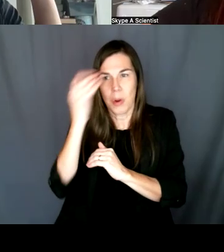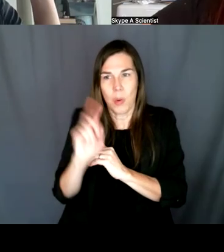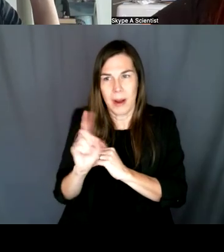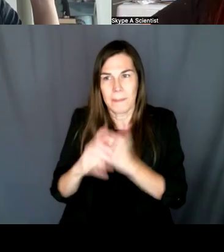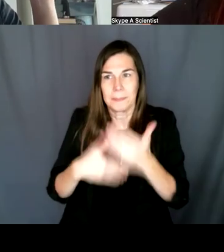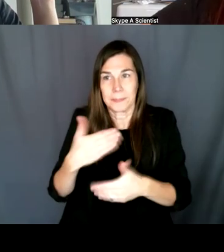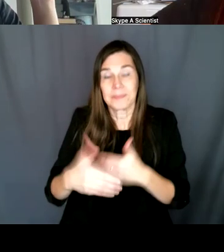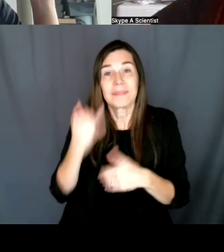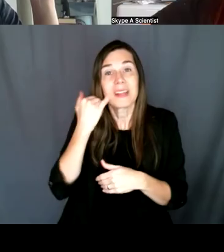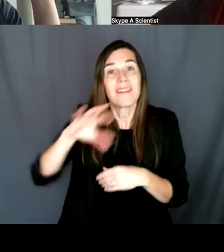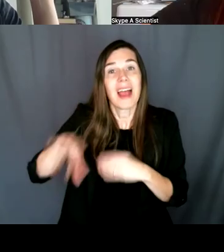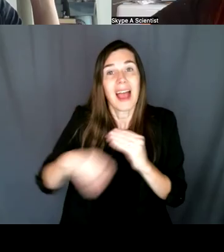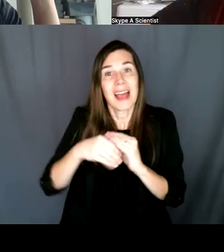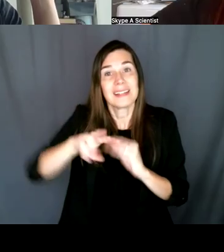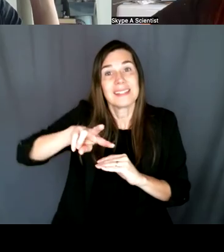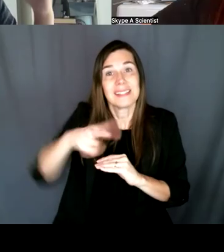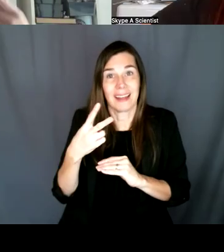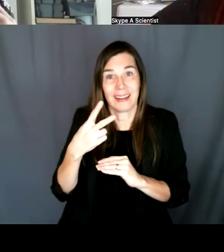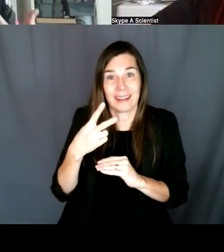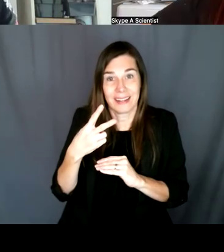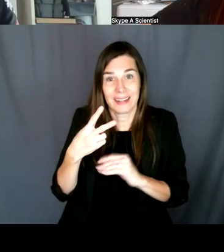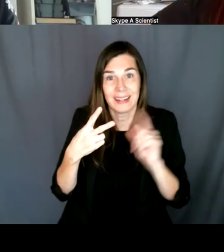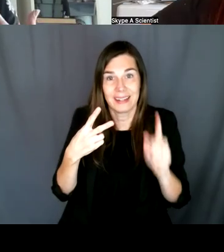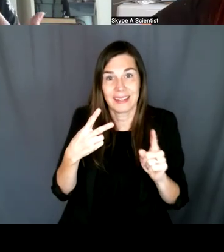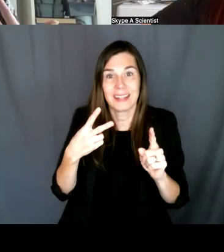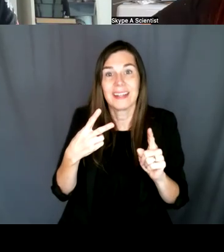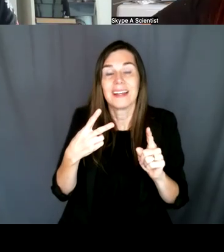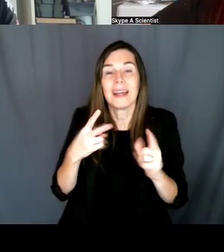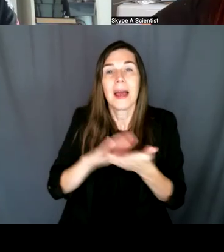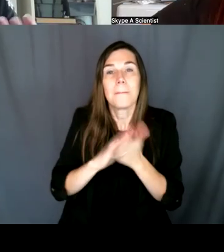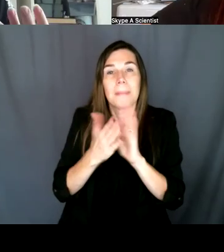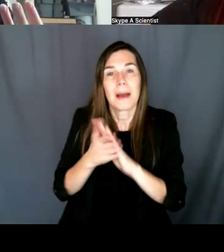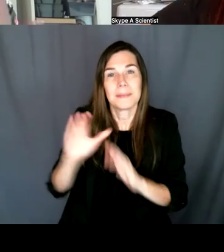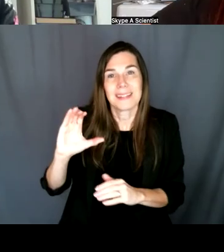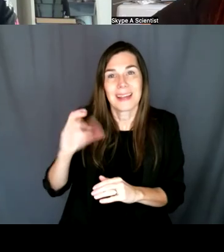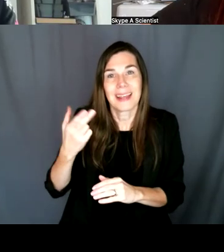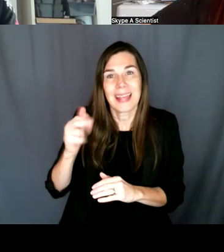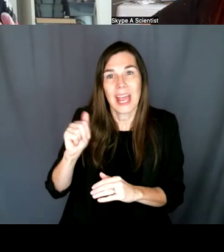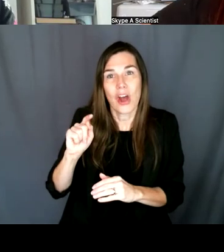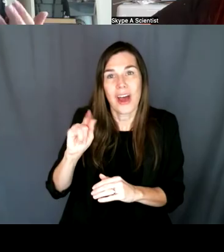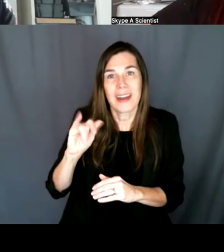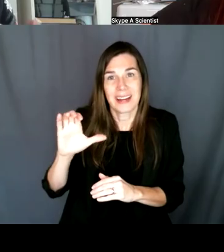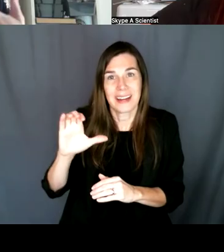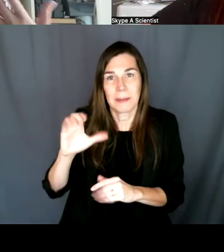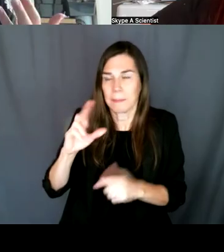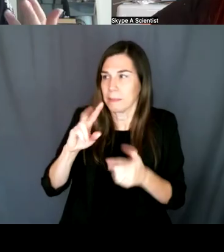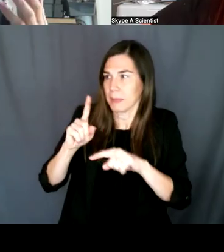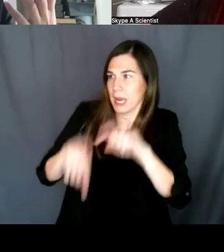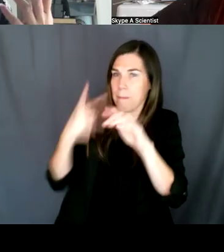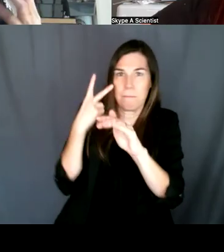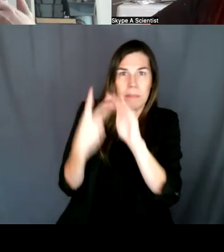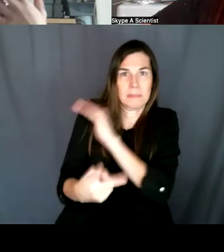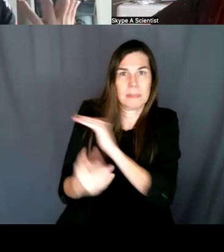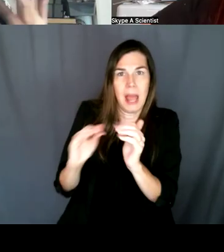add a second piece to a pendulum, it becomes what's called chaotic. and you can no longer predict how it's going